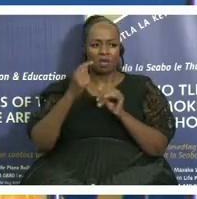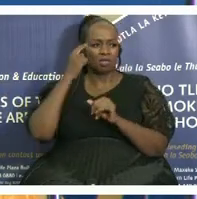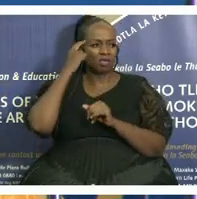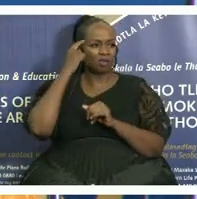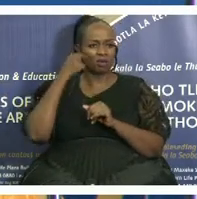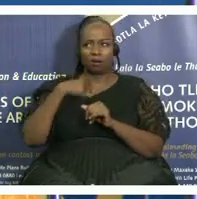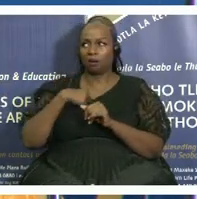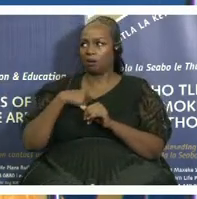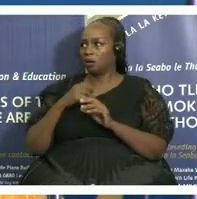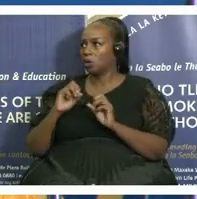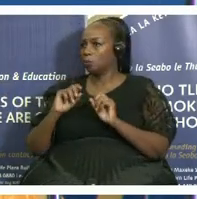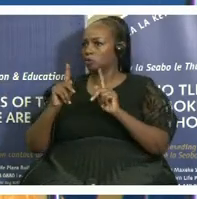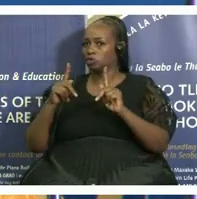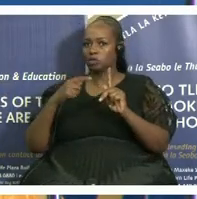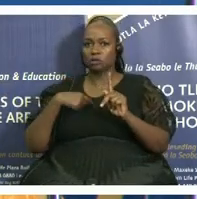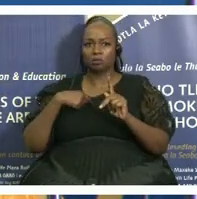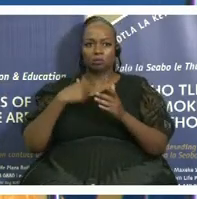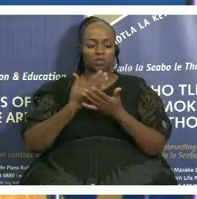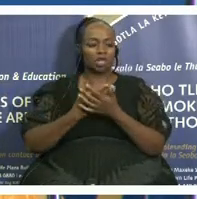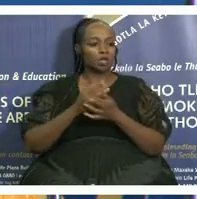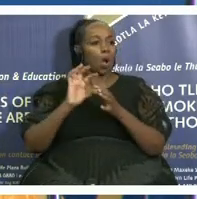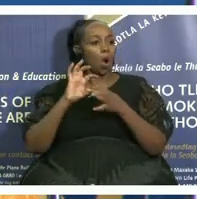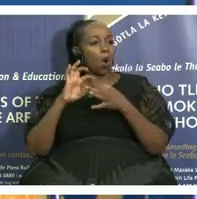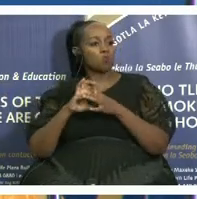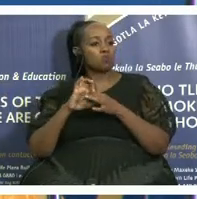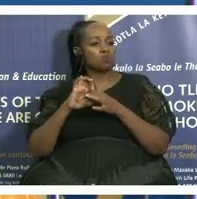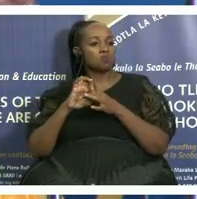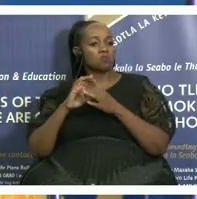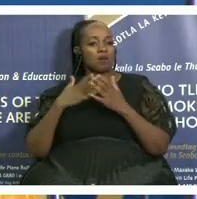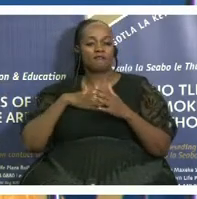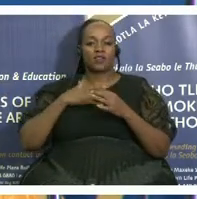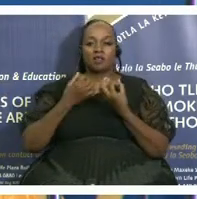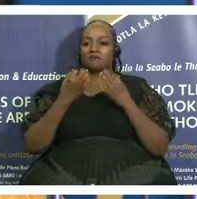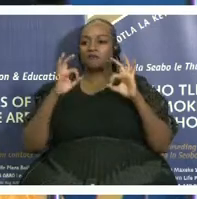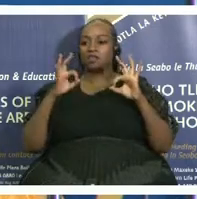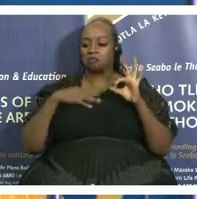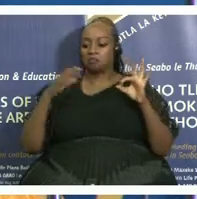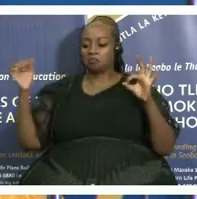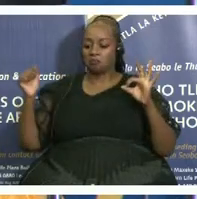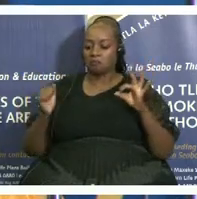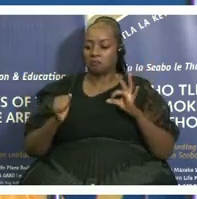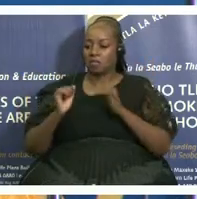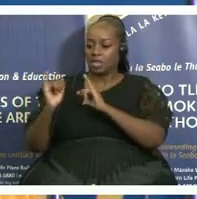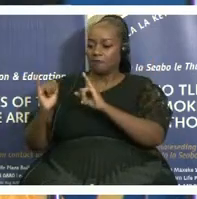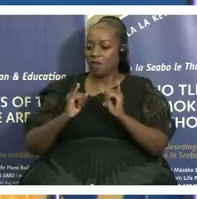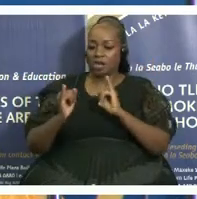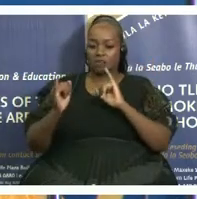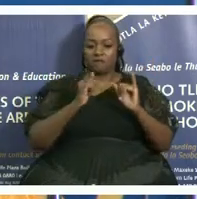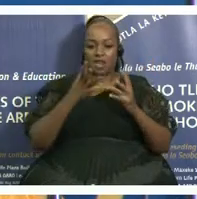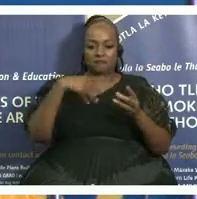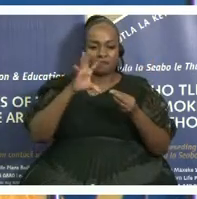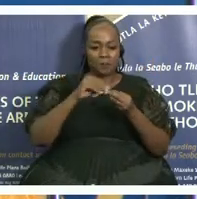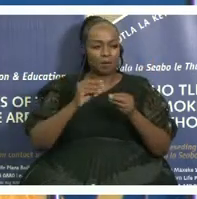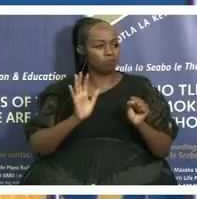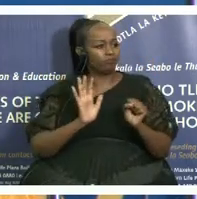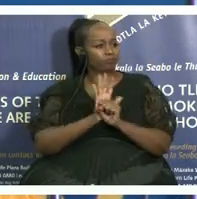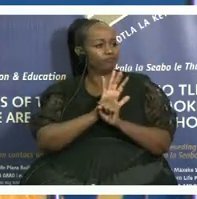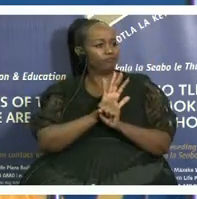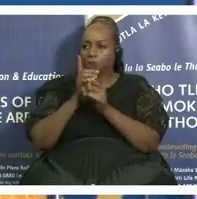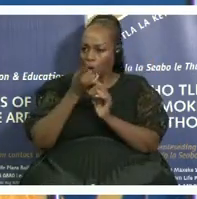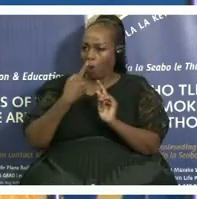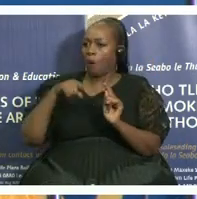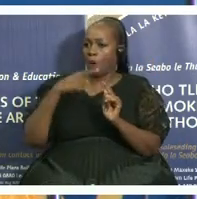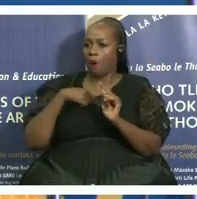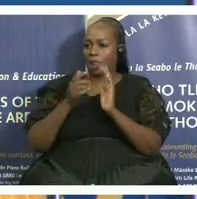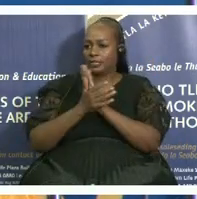ke monyetla wa ho etsa hore be haye balata di family ba etsa jwalo di family wa tlala mo ndo